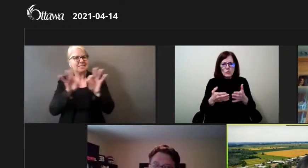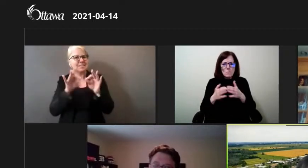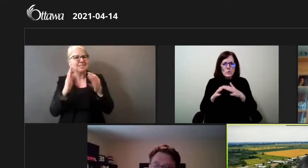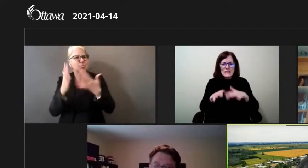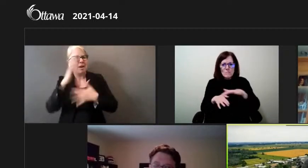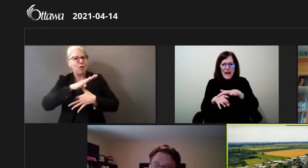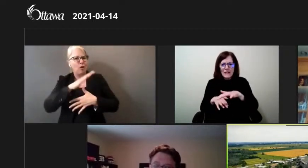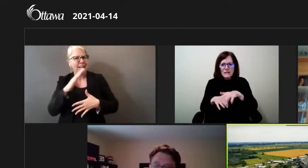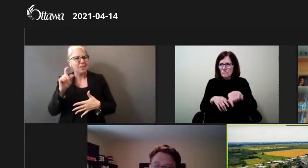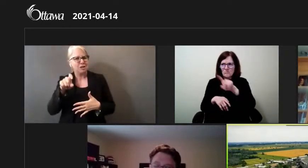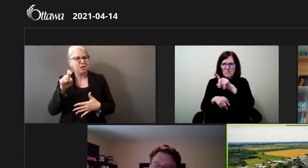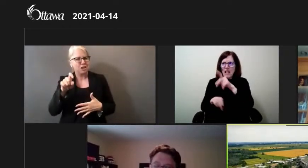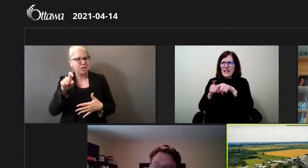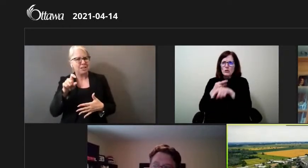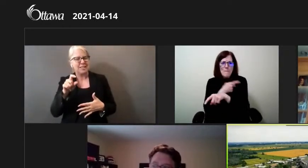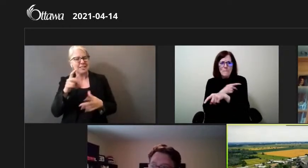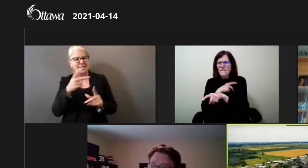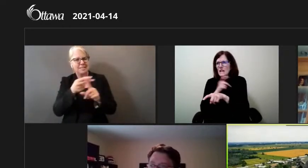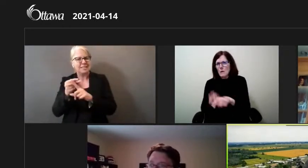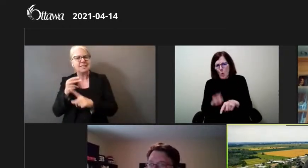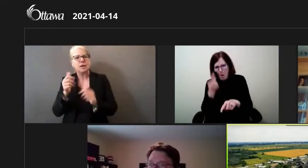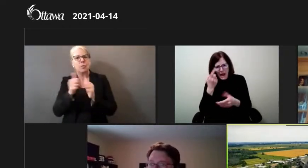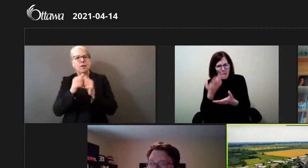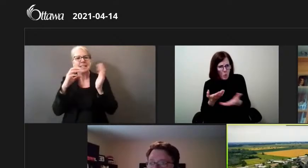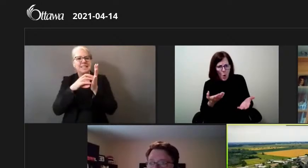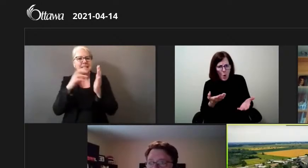be. With the Section 22,